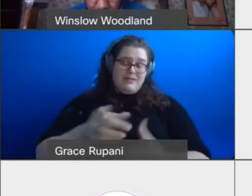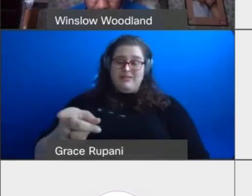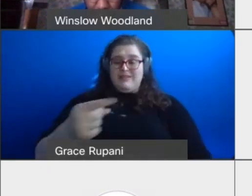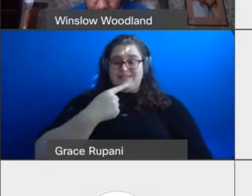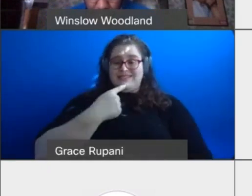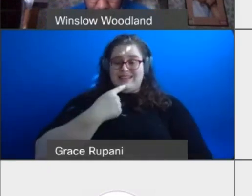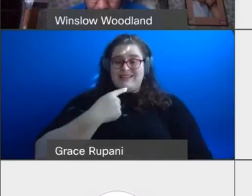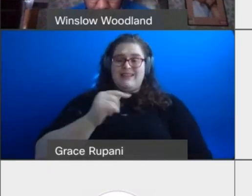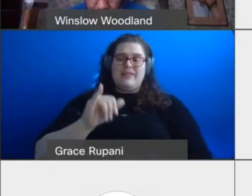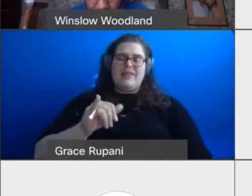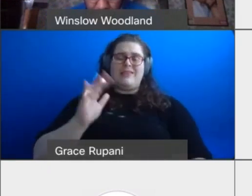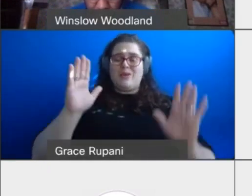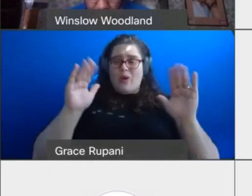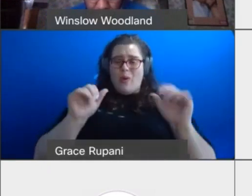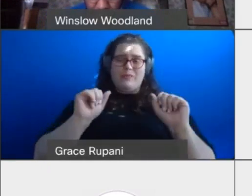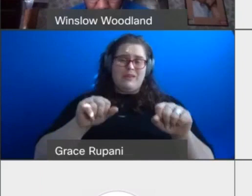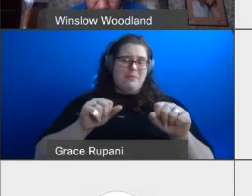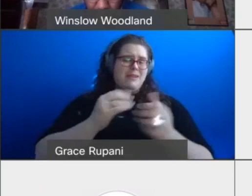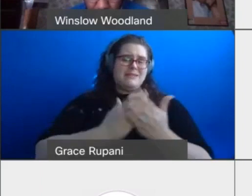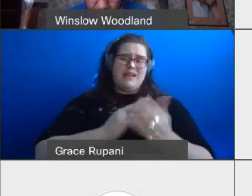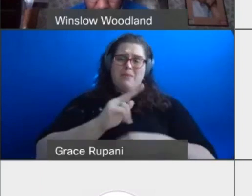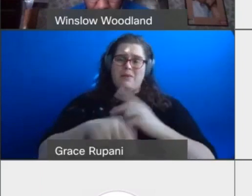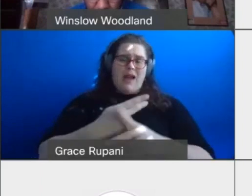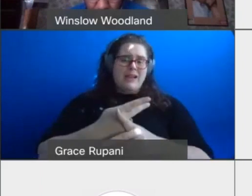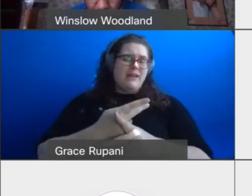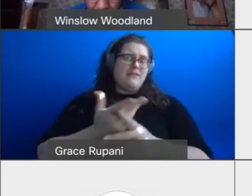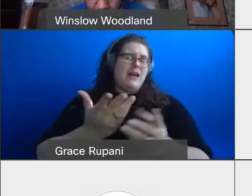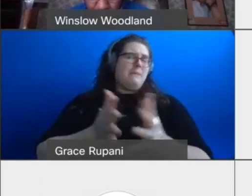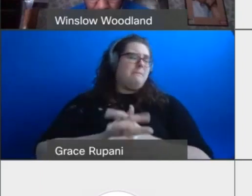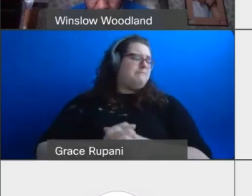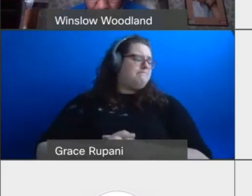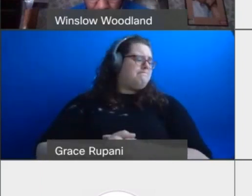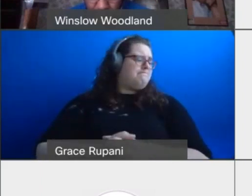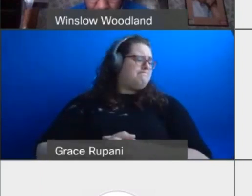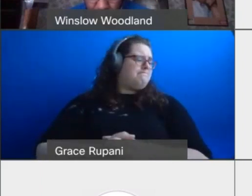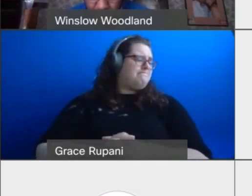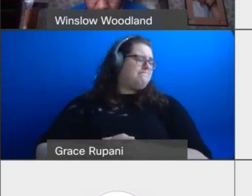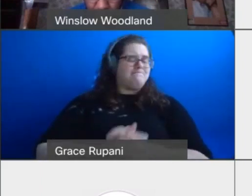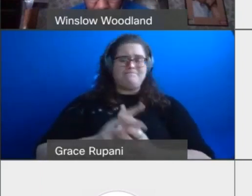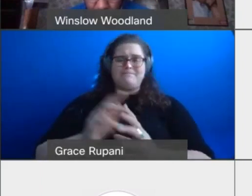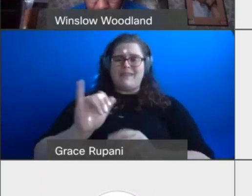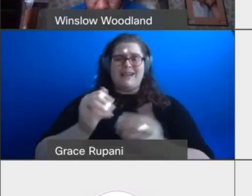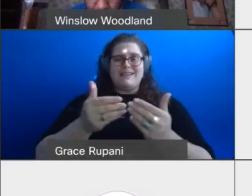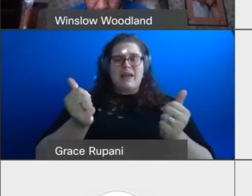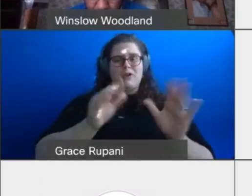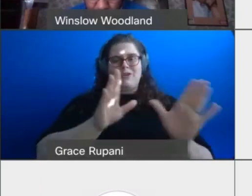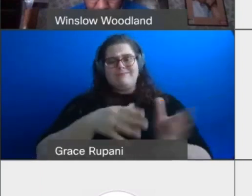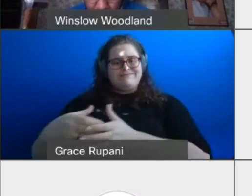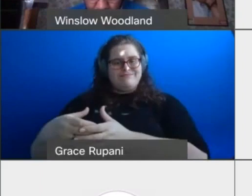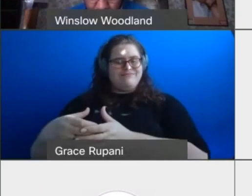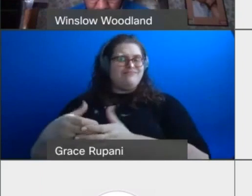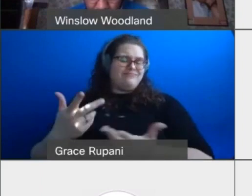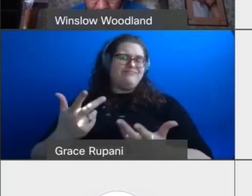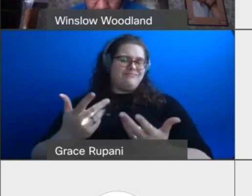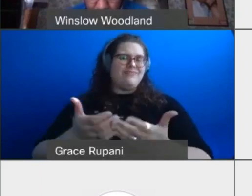of sort of, in the same way, a set aside of identifying some